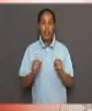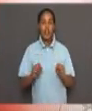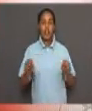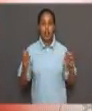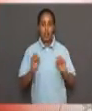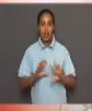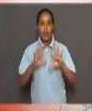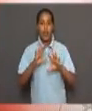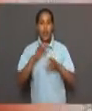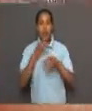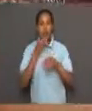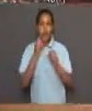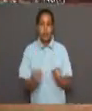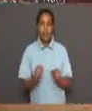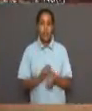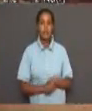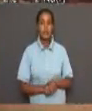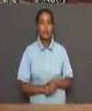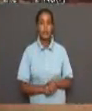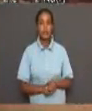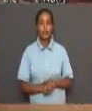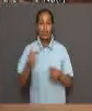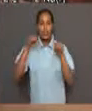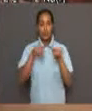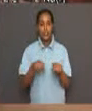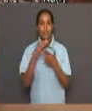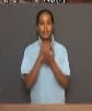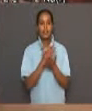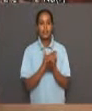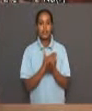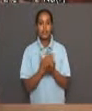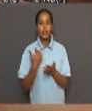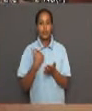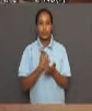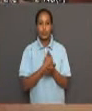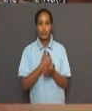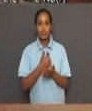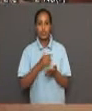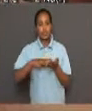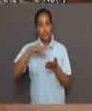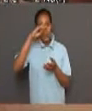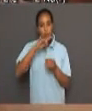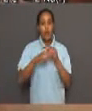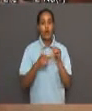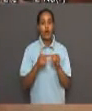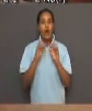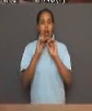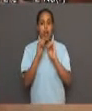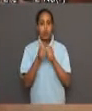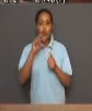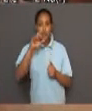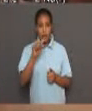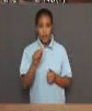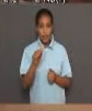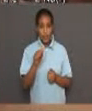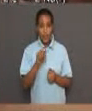or affordability. In today's lesson, we are going to learn about how